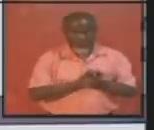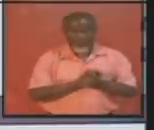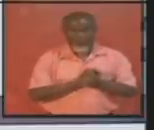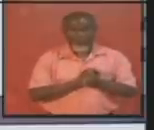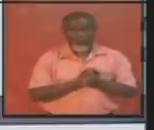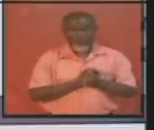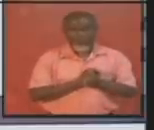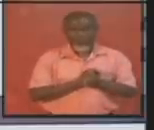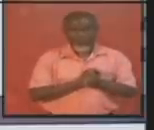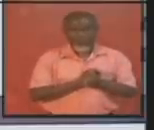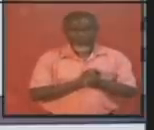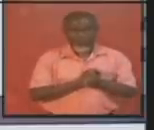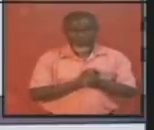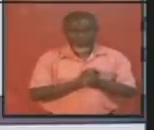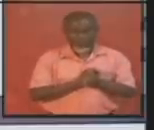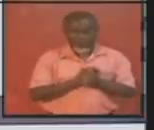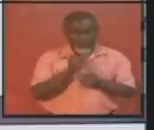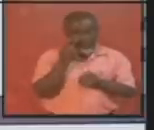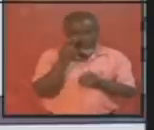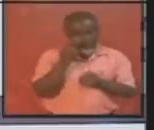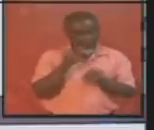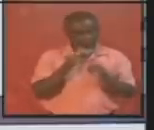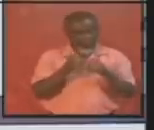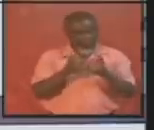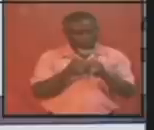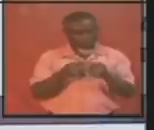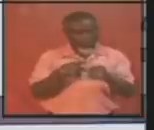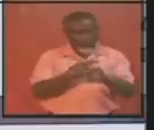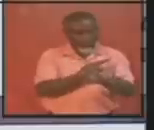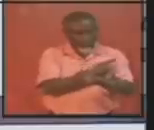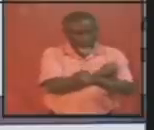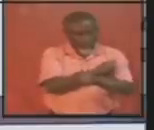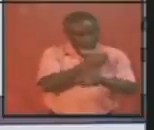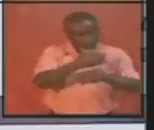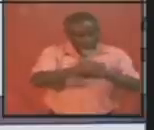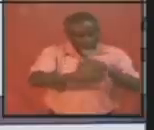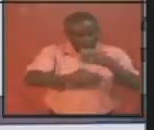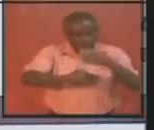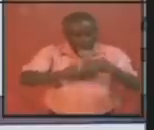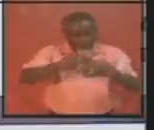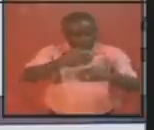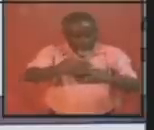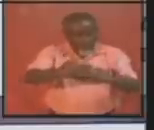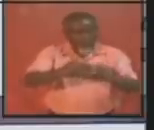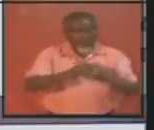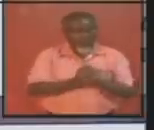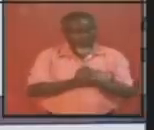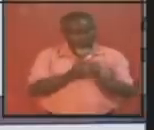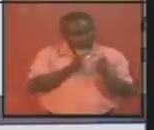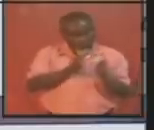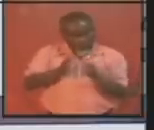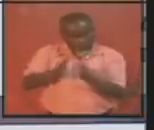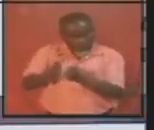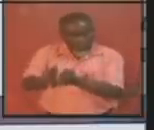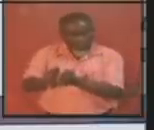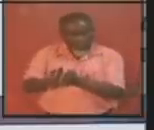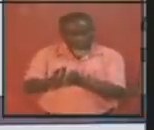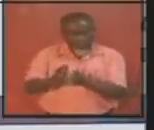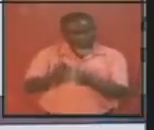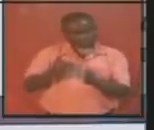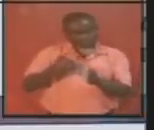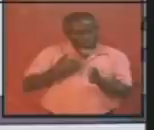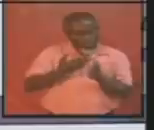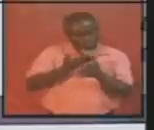the approach to vaccinating the population has been addressed in the outline that we've given of how